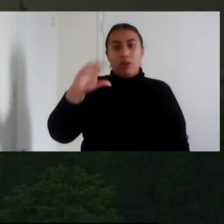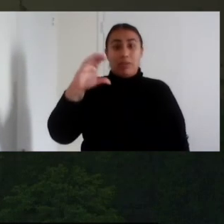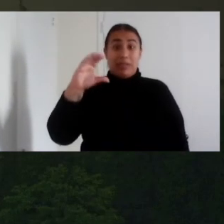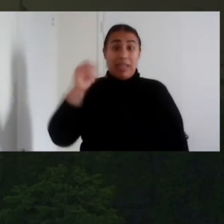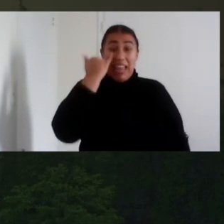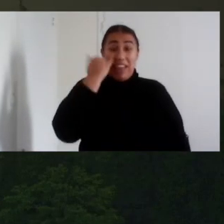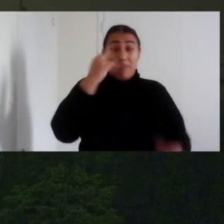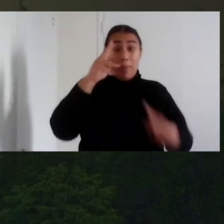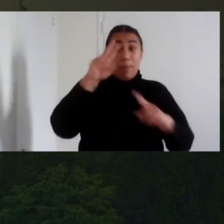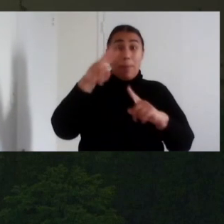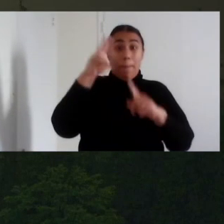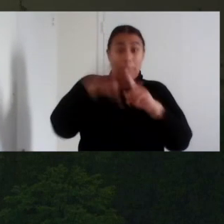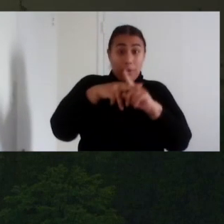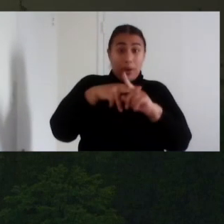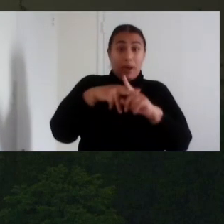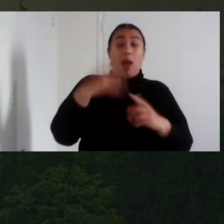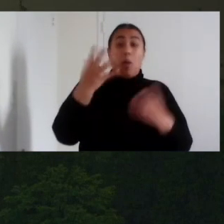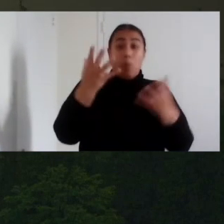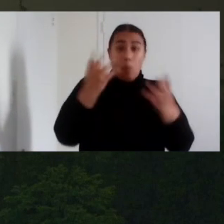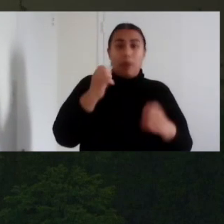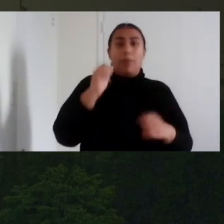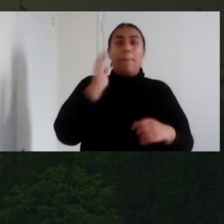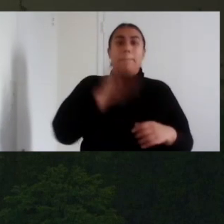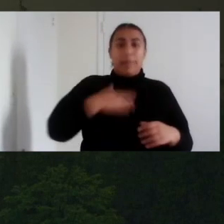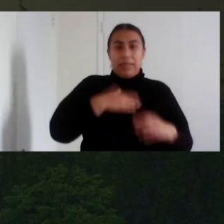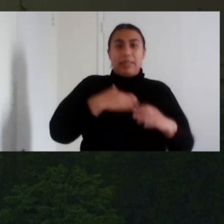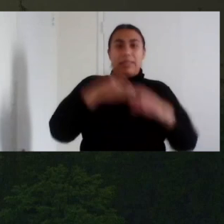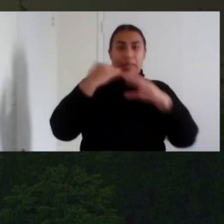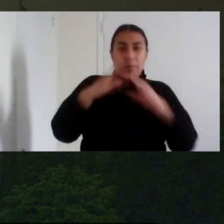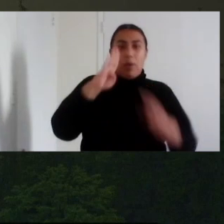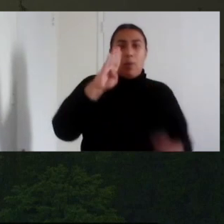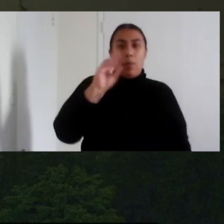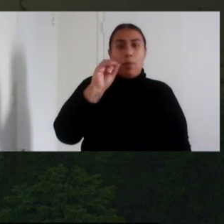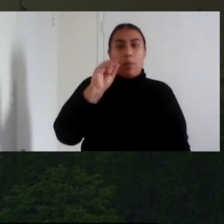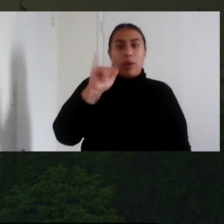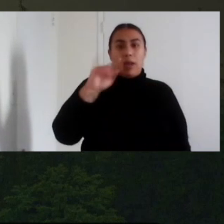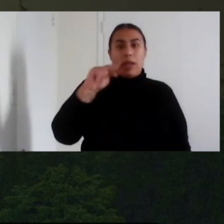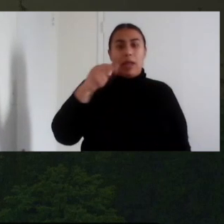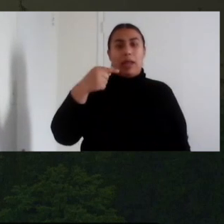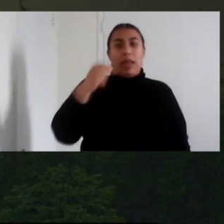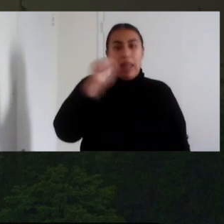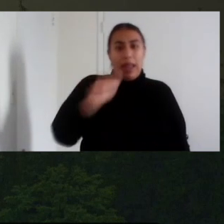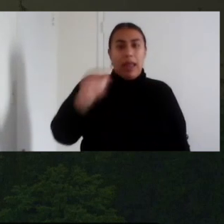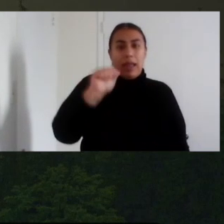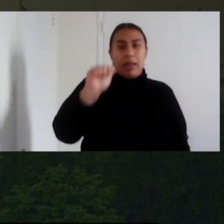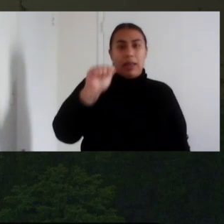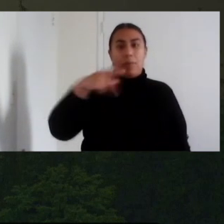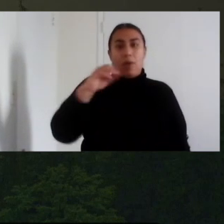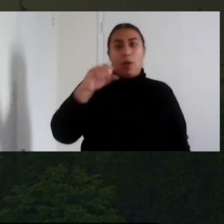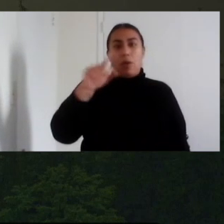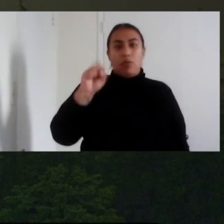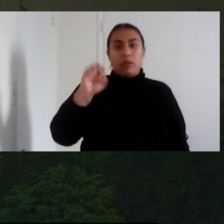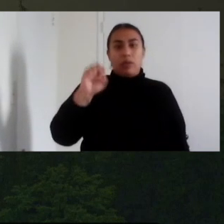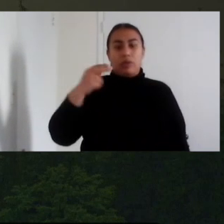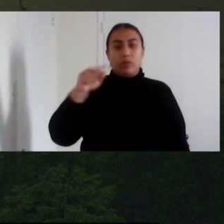If you guys have any questions or have anything else that you would want us to discuss in future videos, please send them to us.